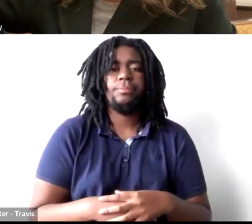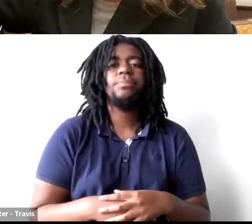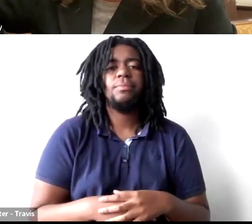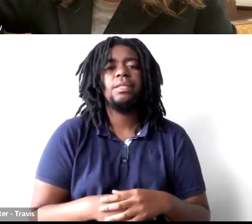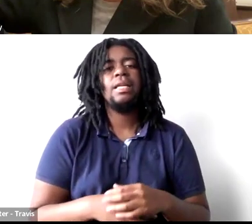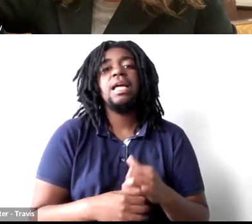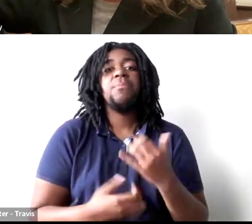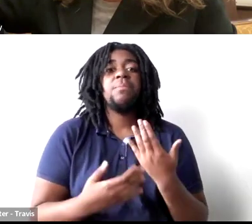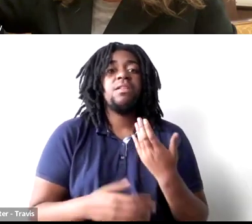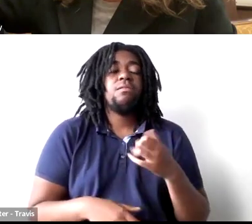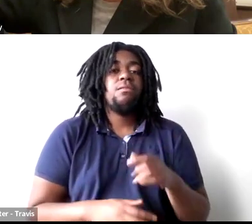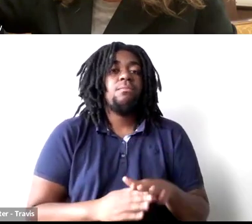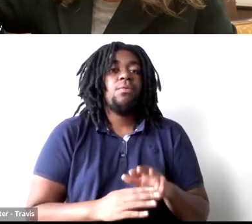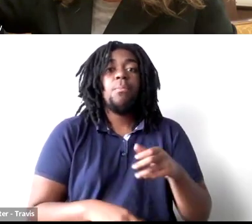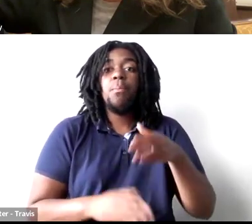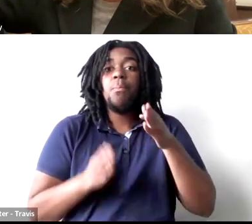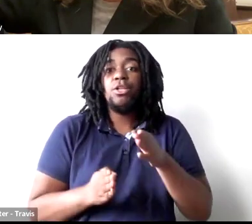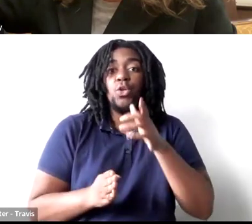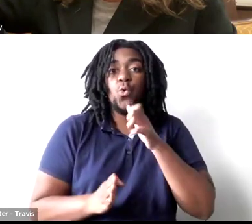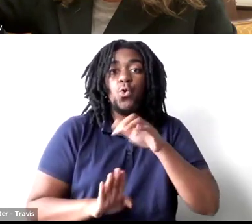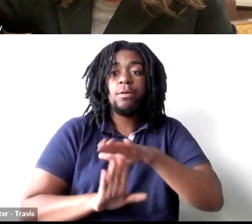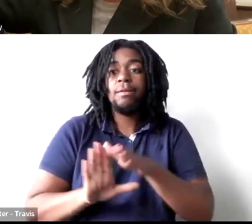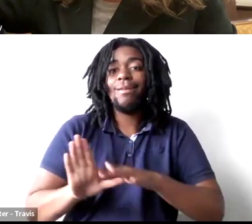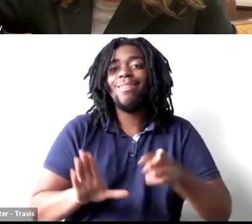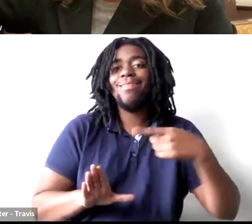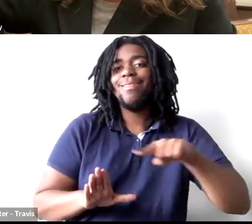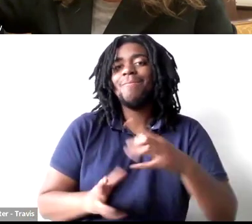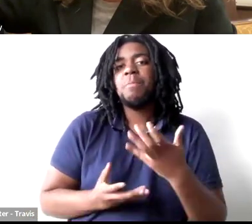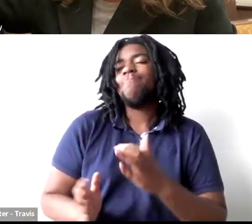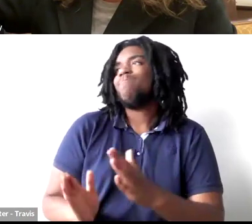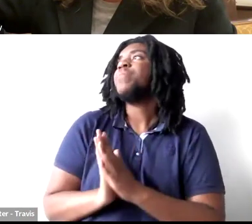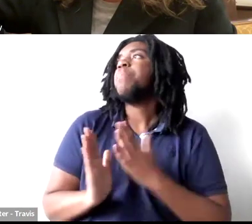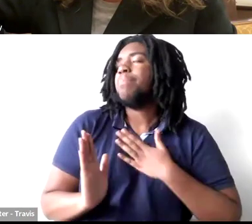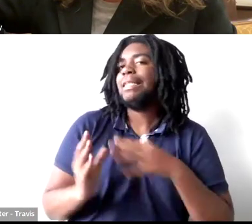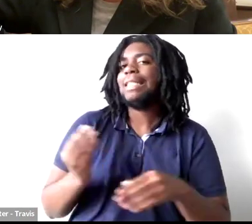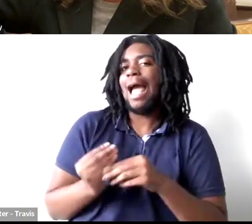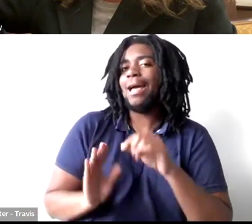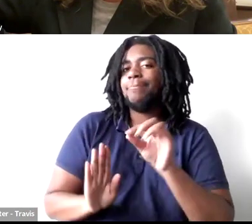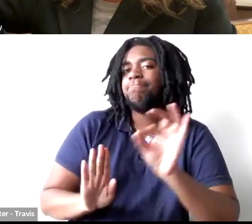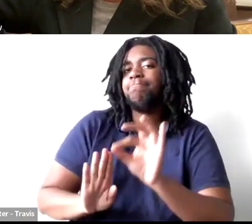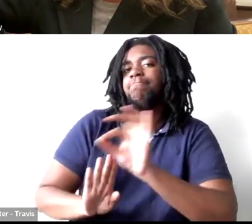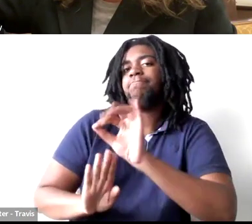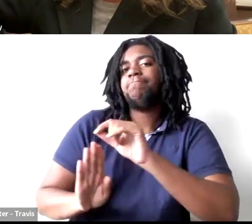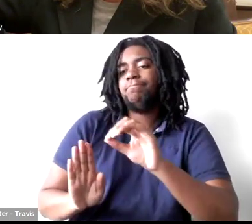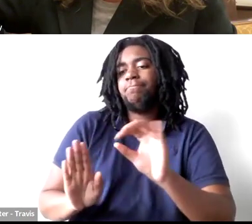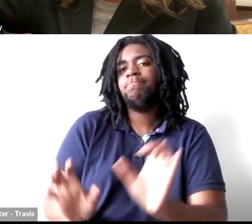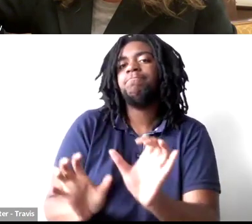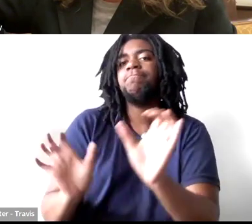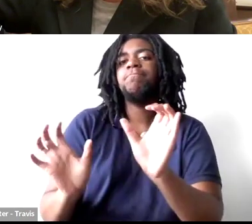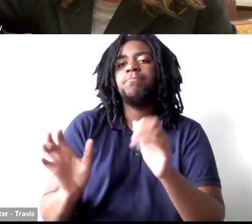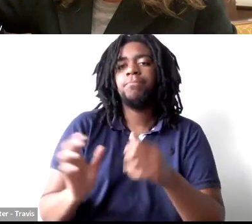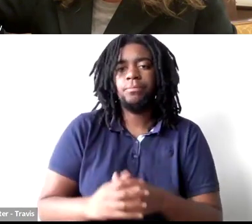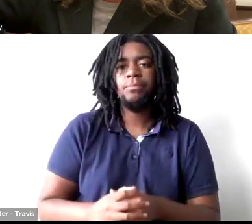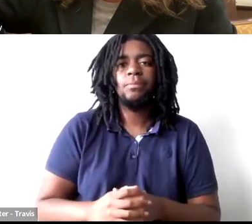the sitter. It may have been, I don't know, maybe it was to take it